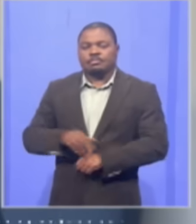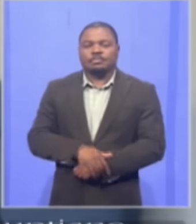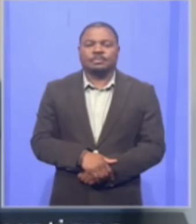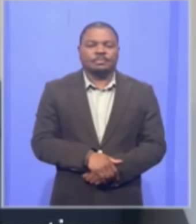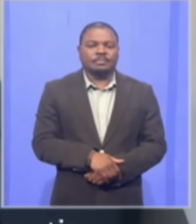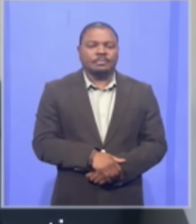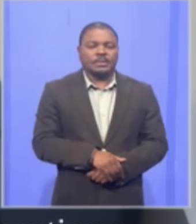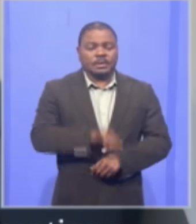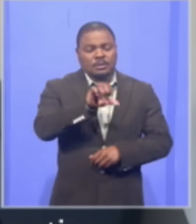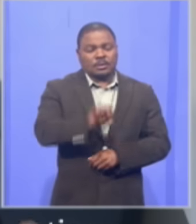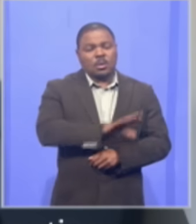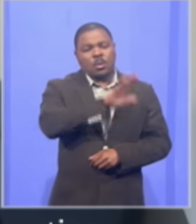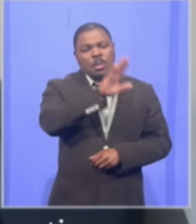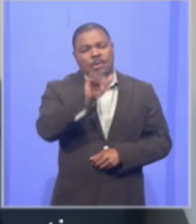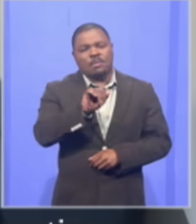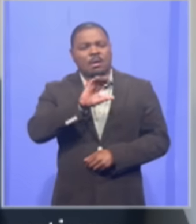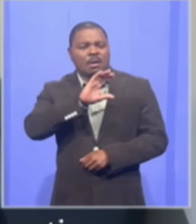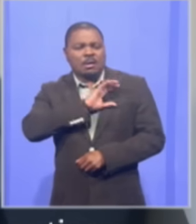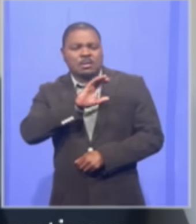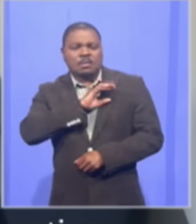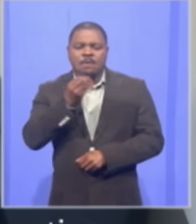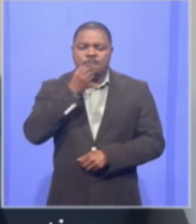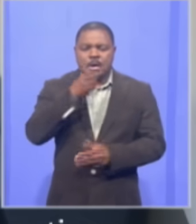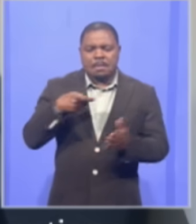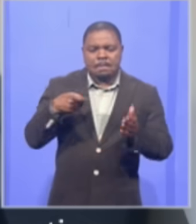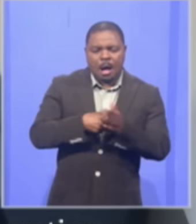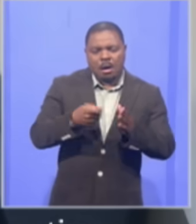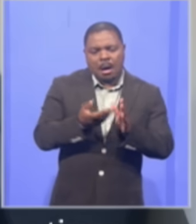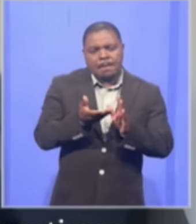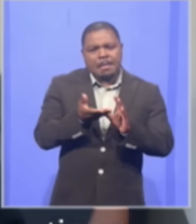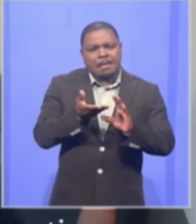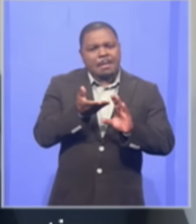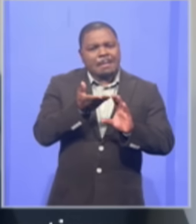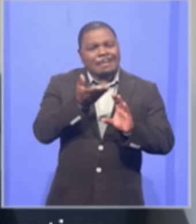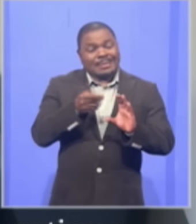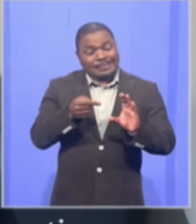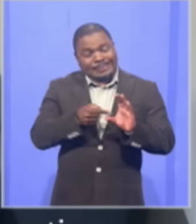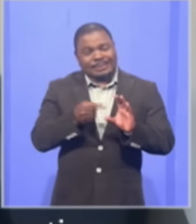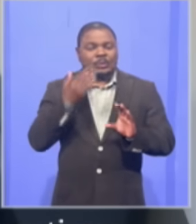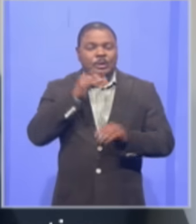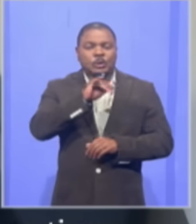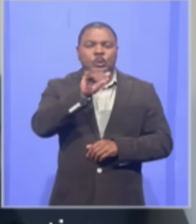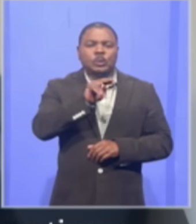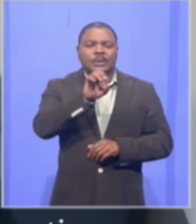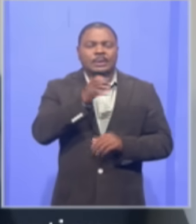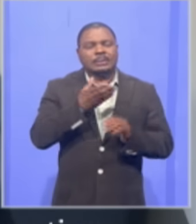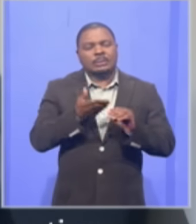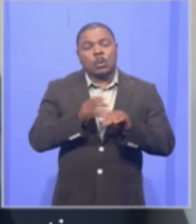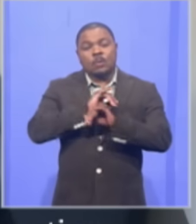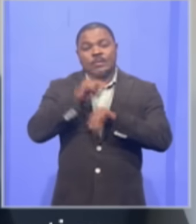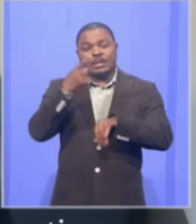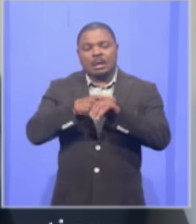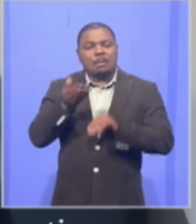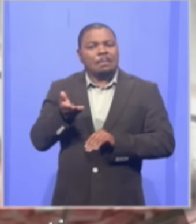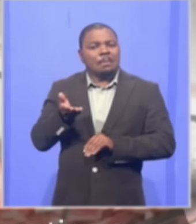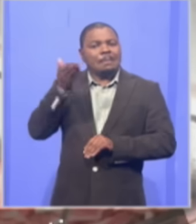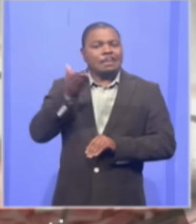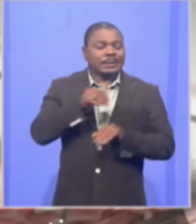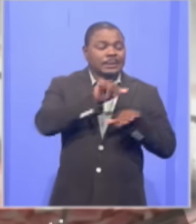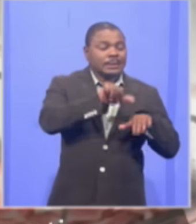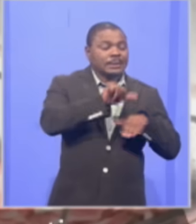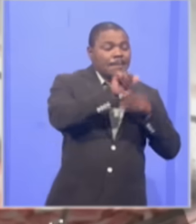We see South Africa's consumer food price inflation continuing to quicken. In June, it increased to its highest level in 16 months.